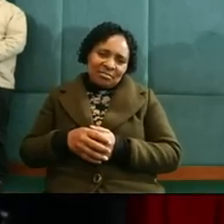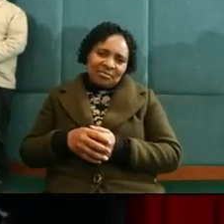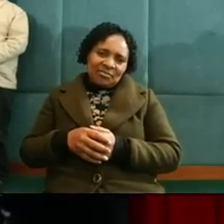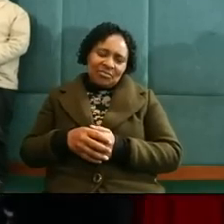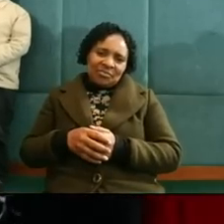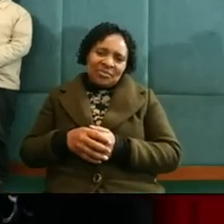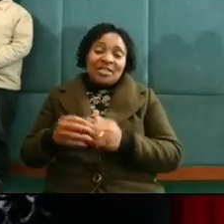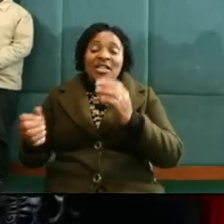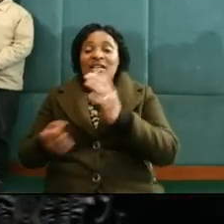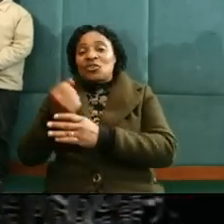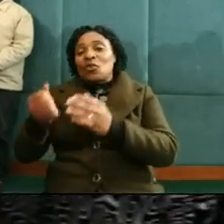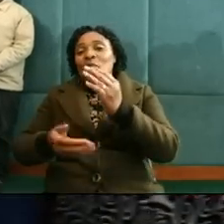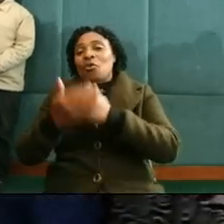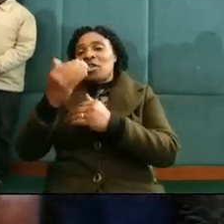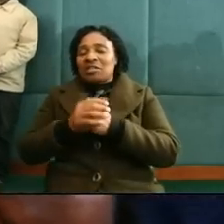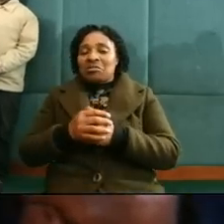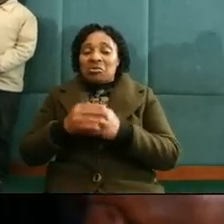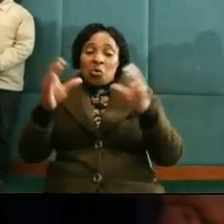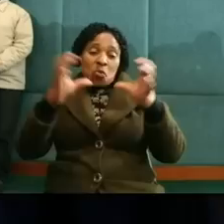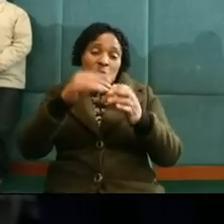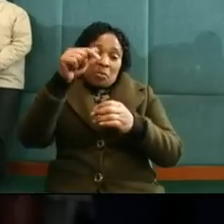In the resurrection morning, you're not in the number.